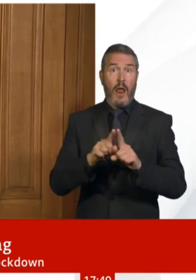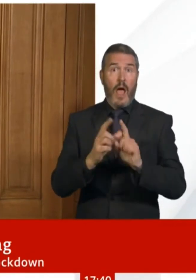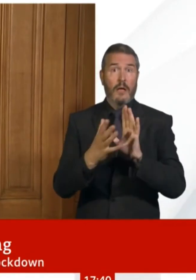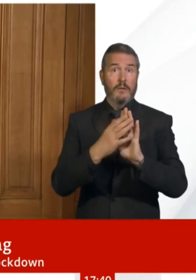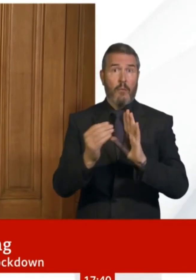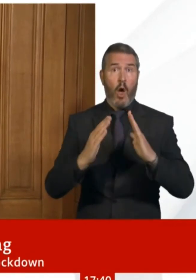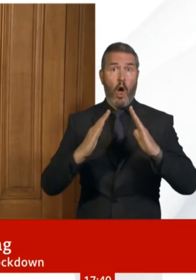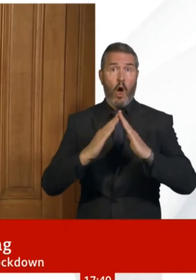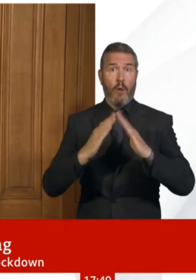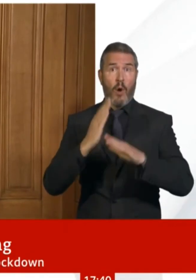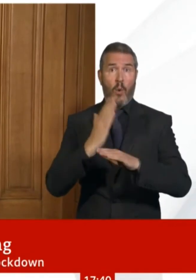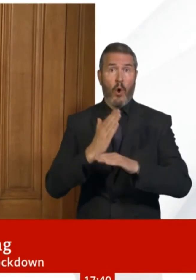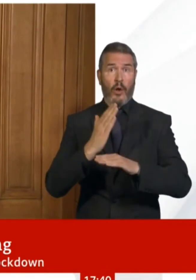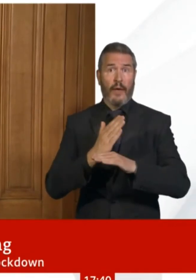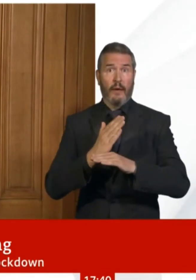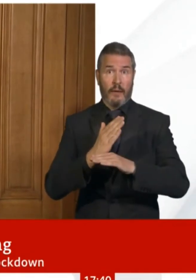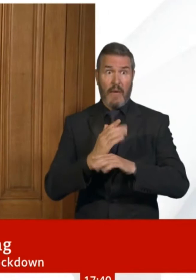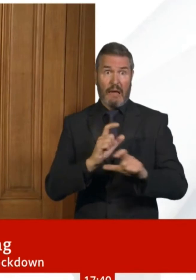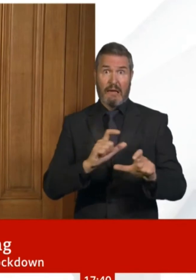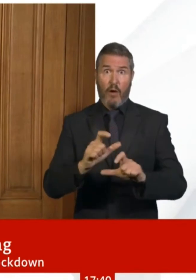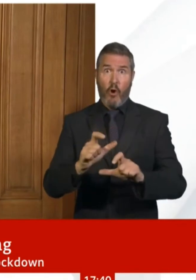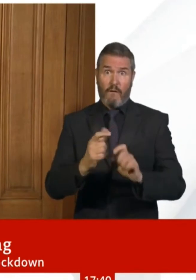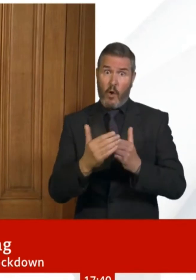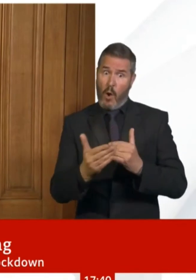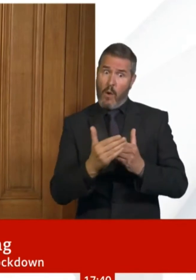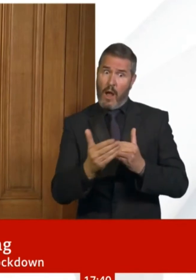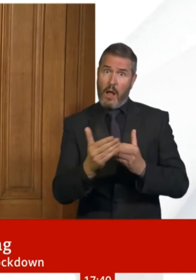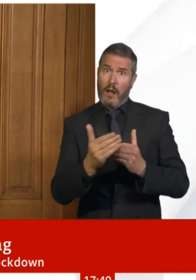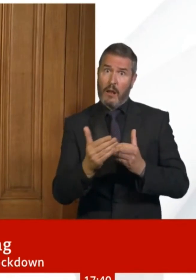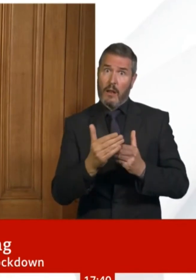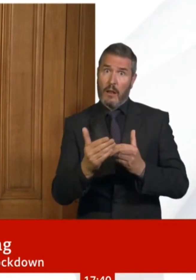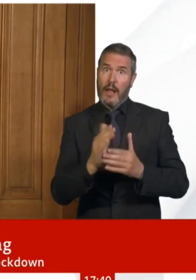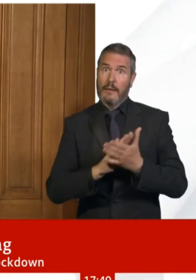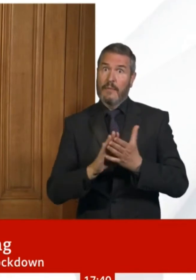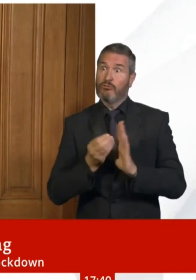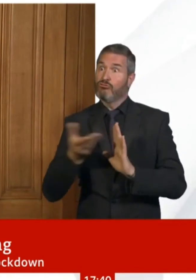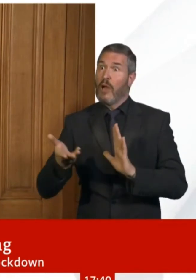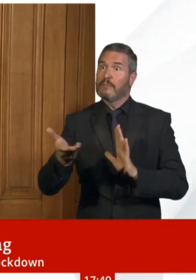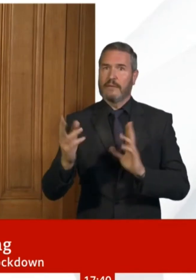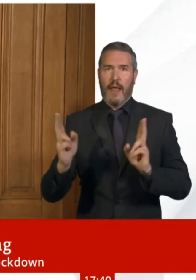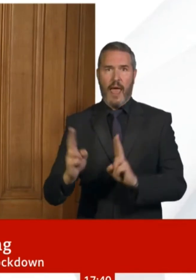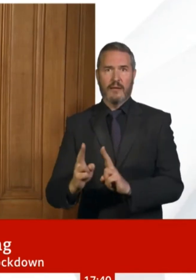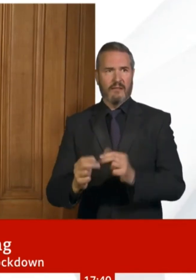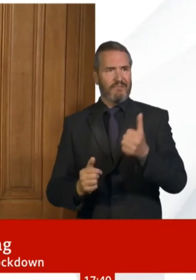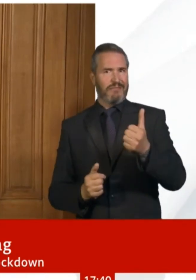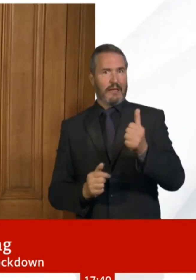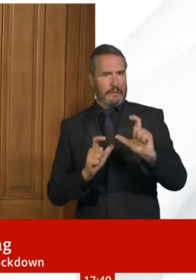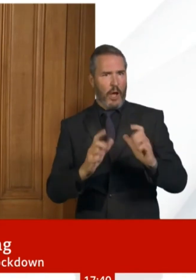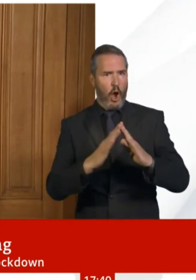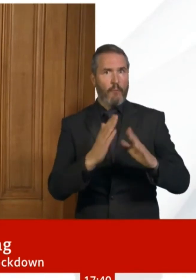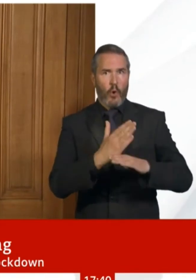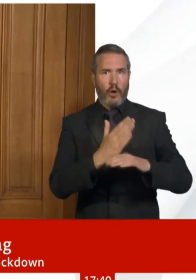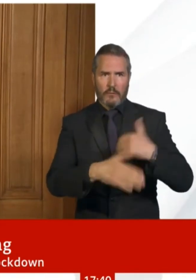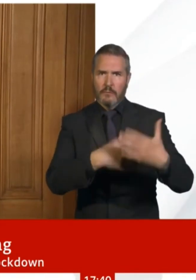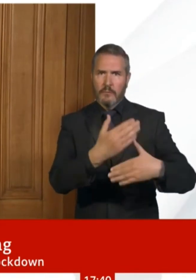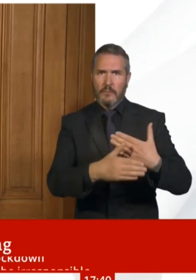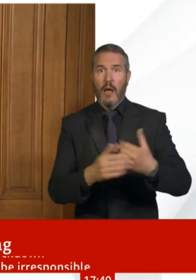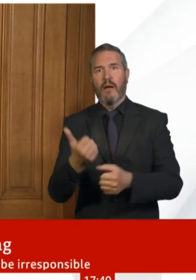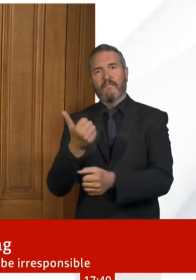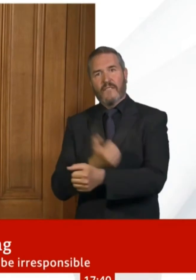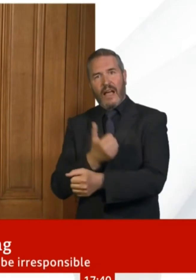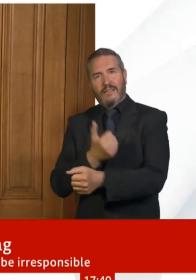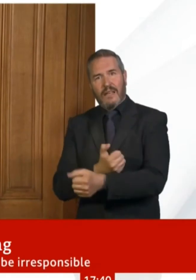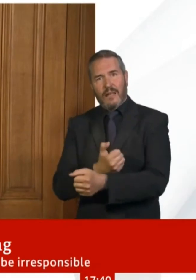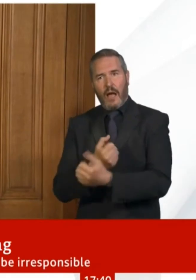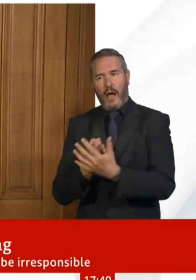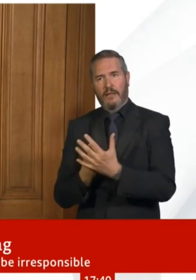be important to maintain that ability to break transmission. But vaccines and therapeutics are